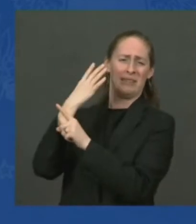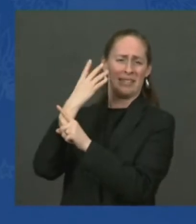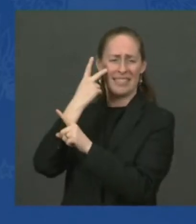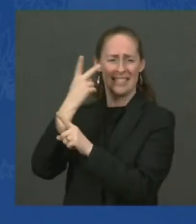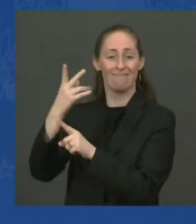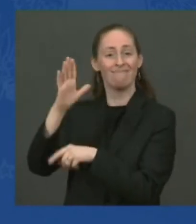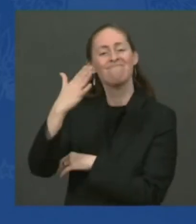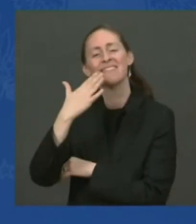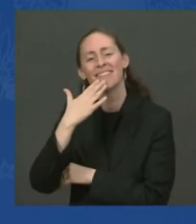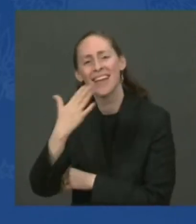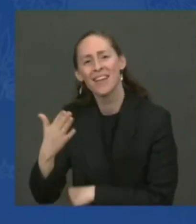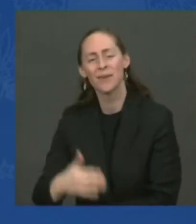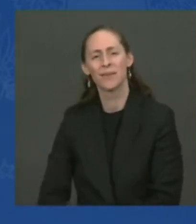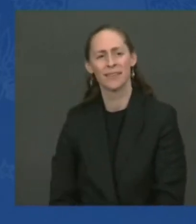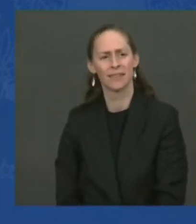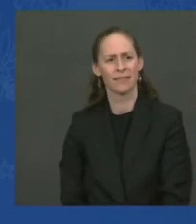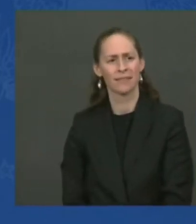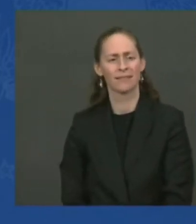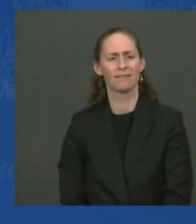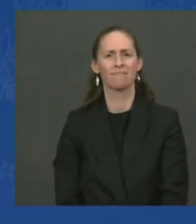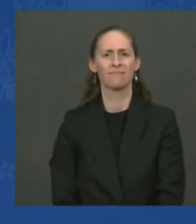you for all you've done.